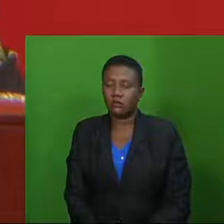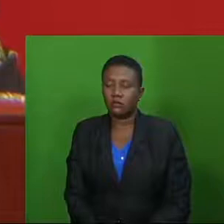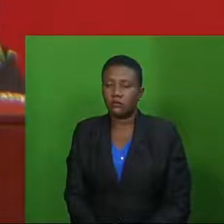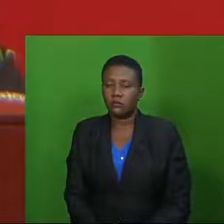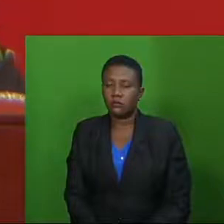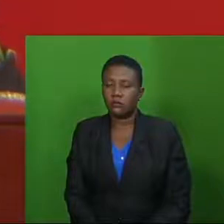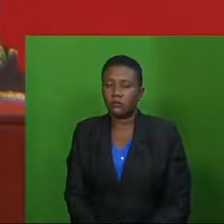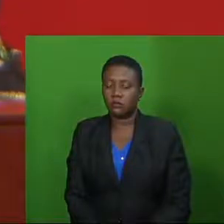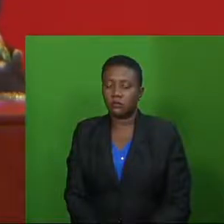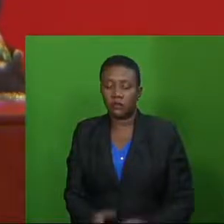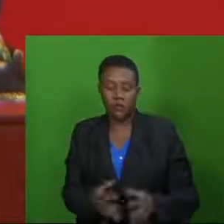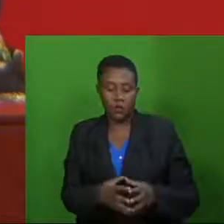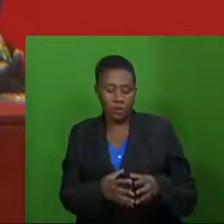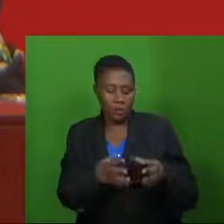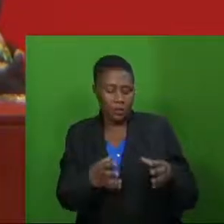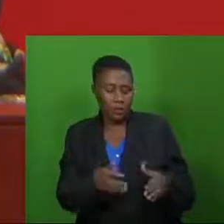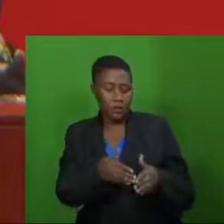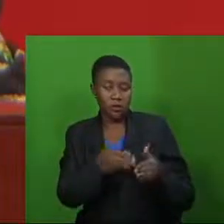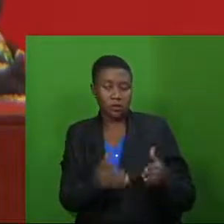Honourable Majority Leader.